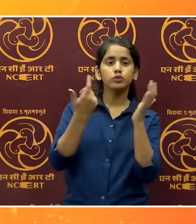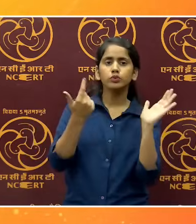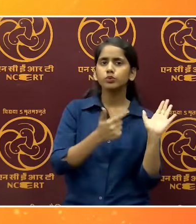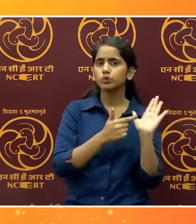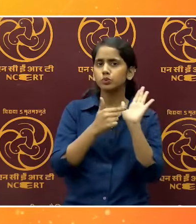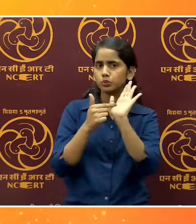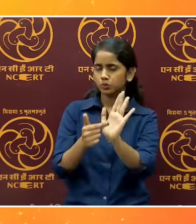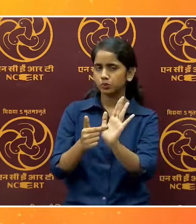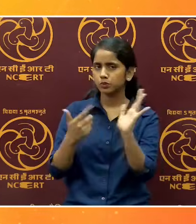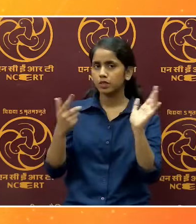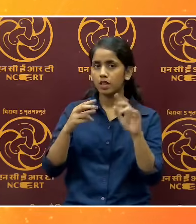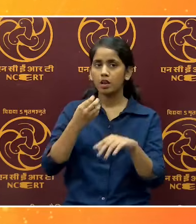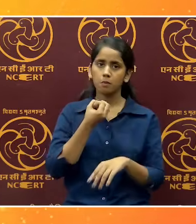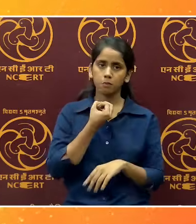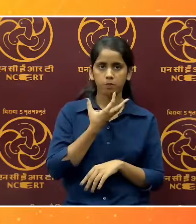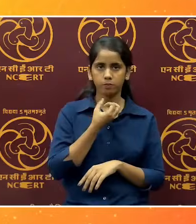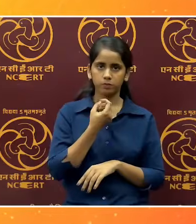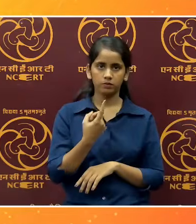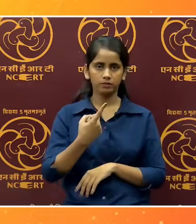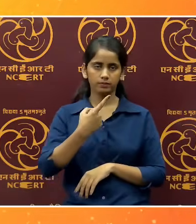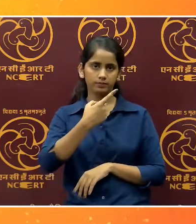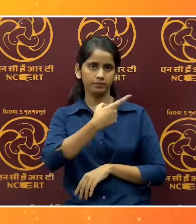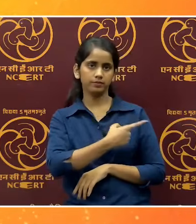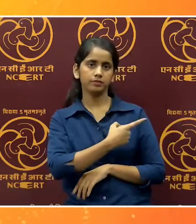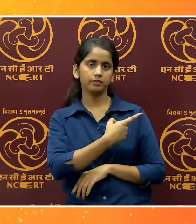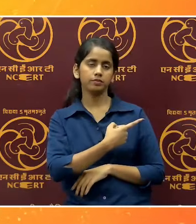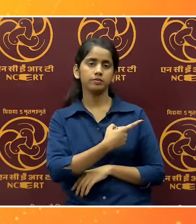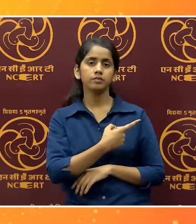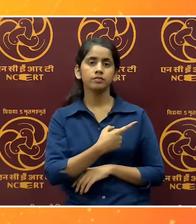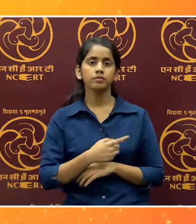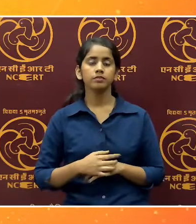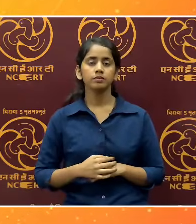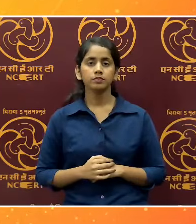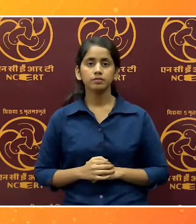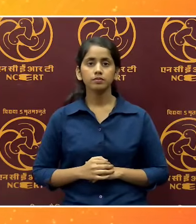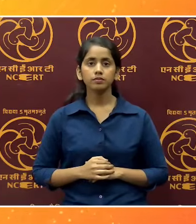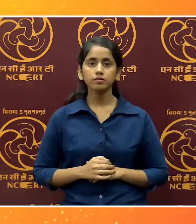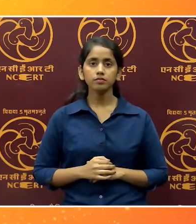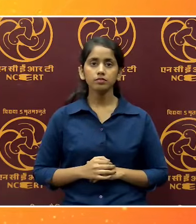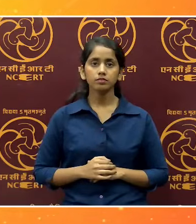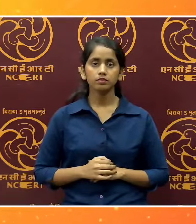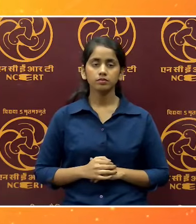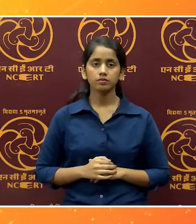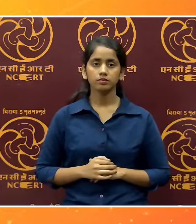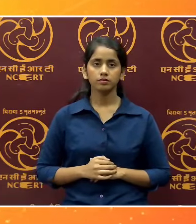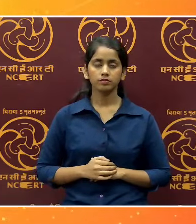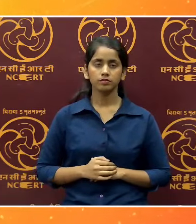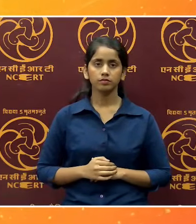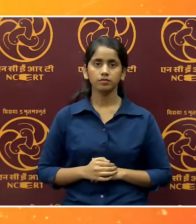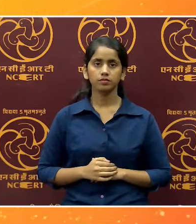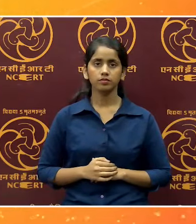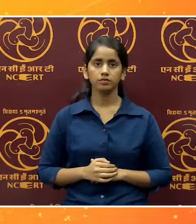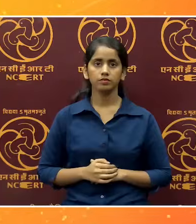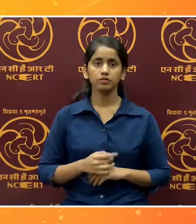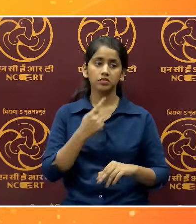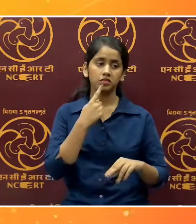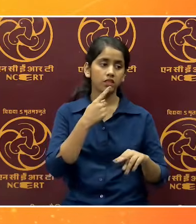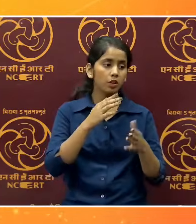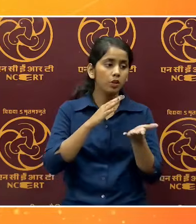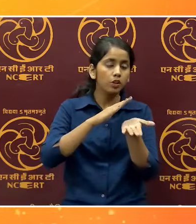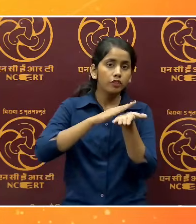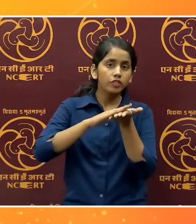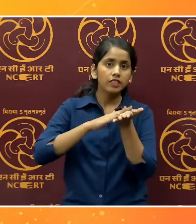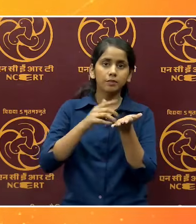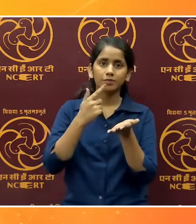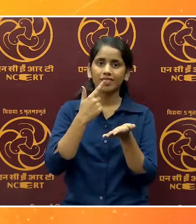this way. The frog is there and there is a bee. Okay. So, on the right side there is a bee and you can just feel the